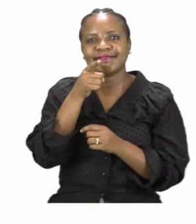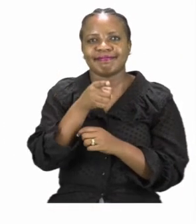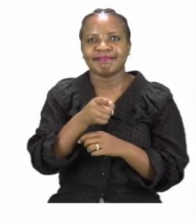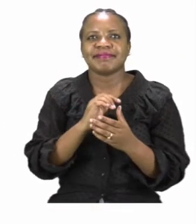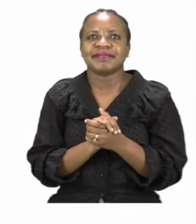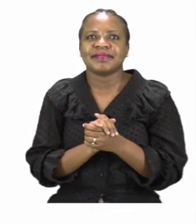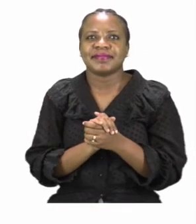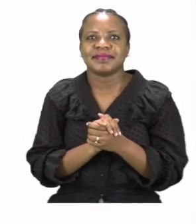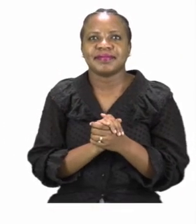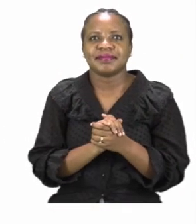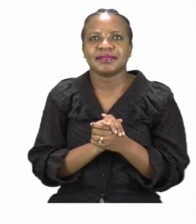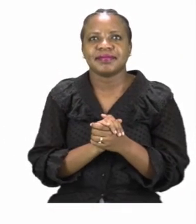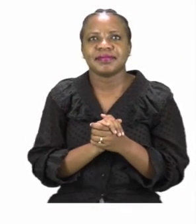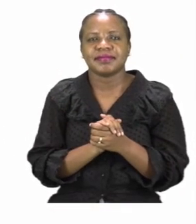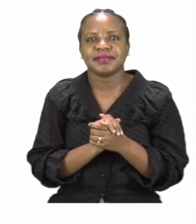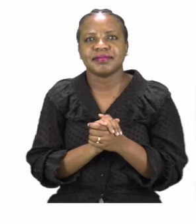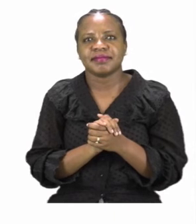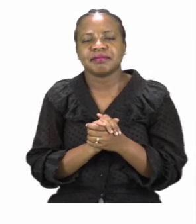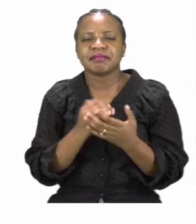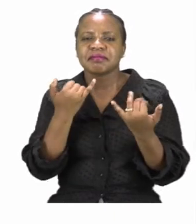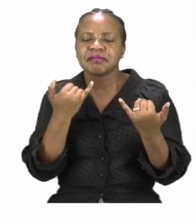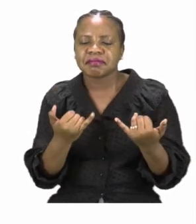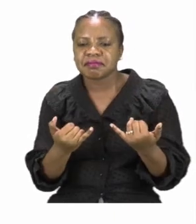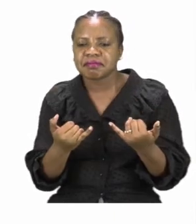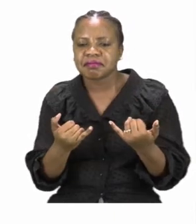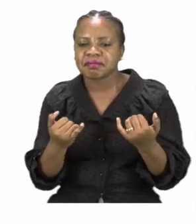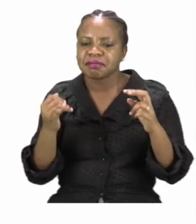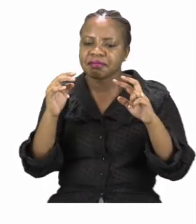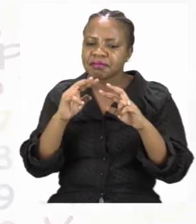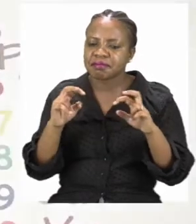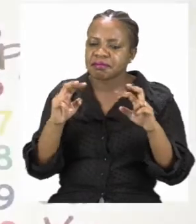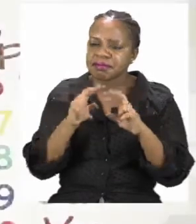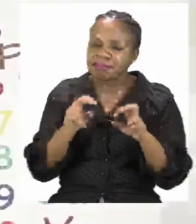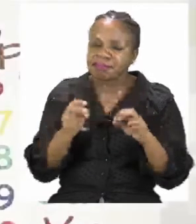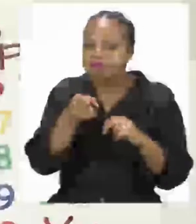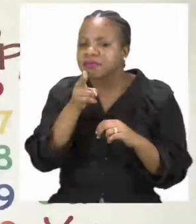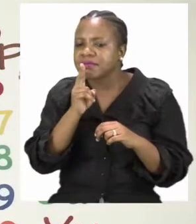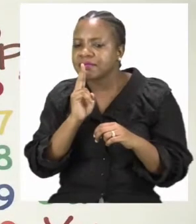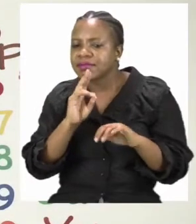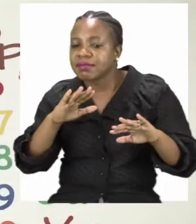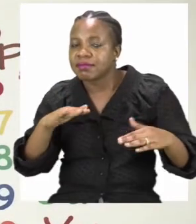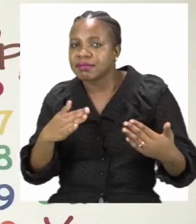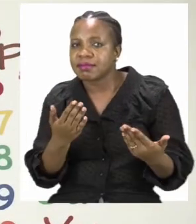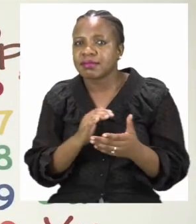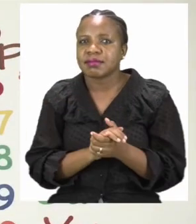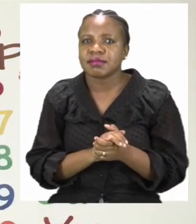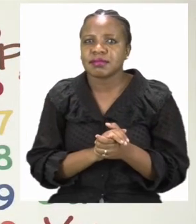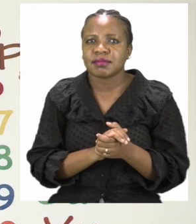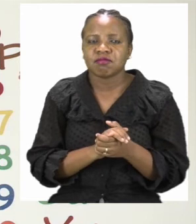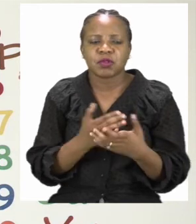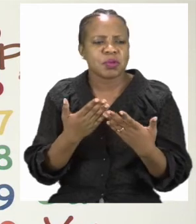So we need to find out if we are going to say, nice to meet